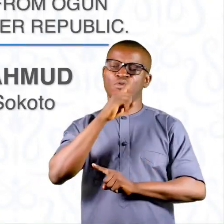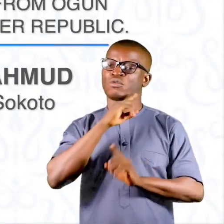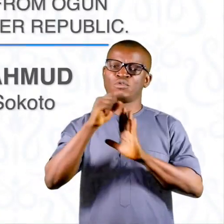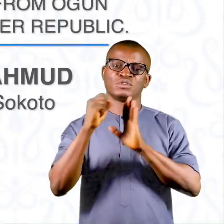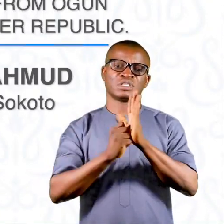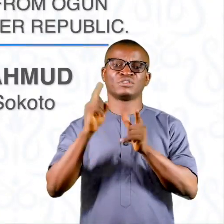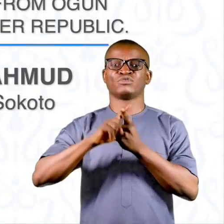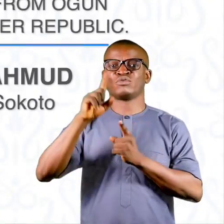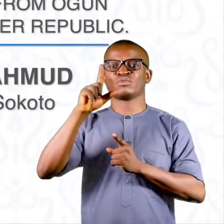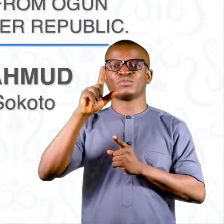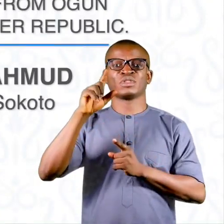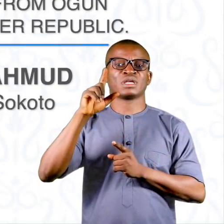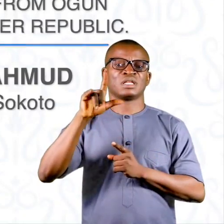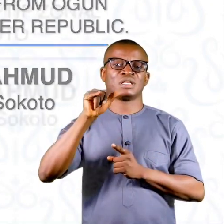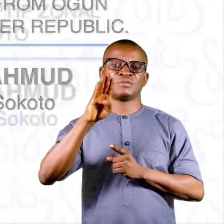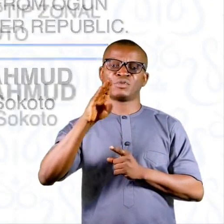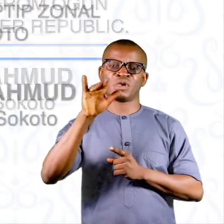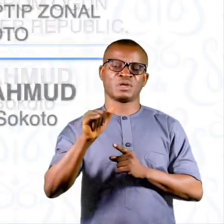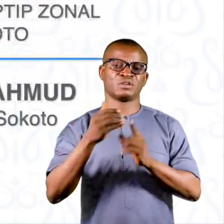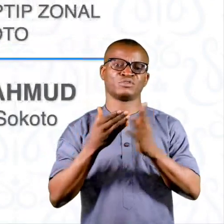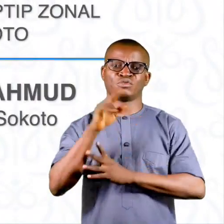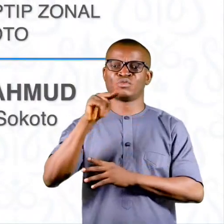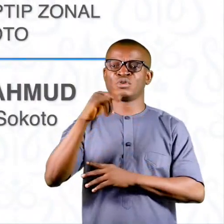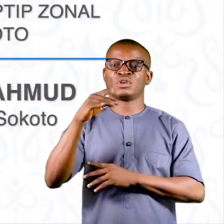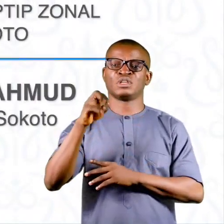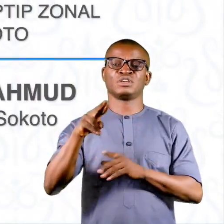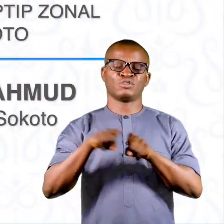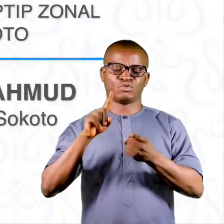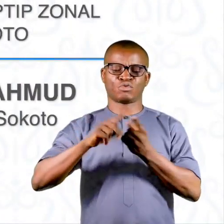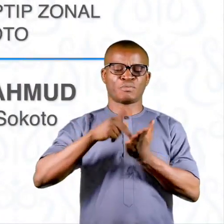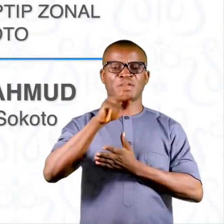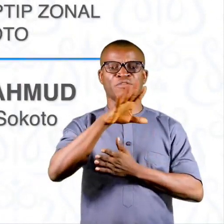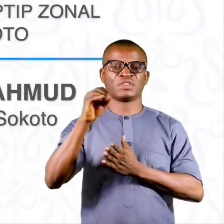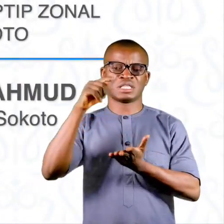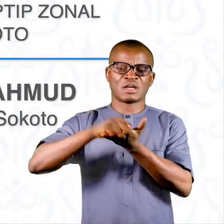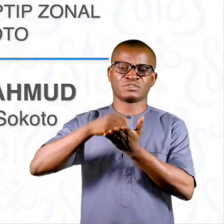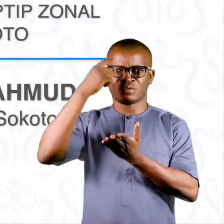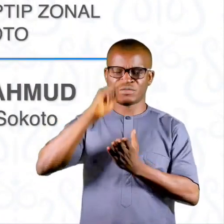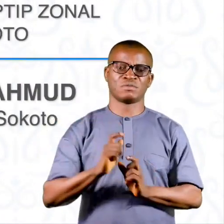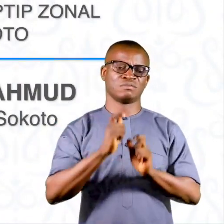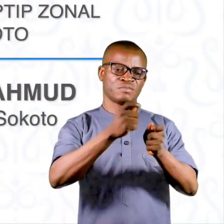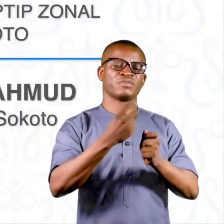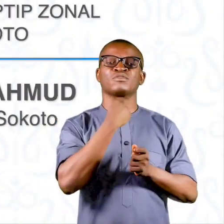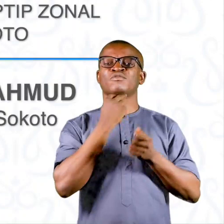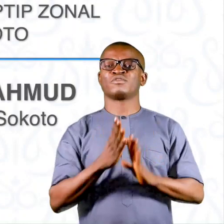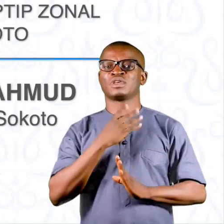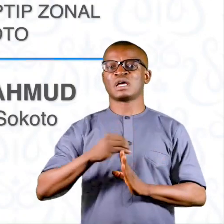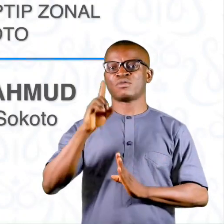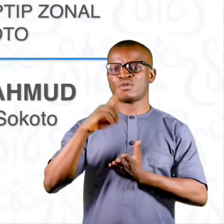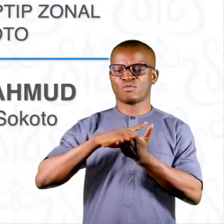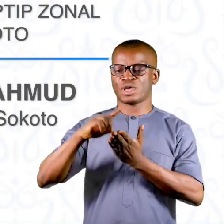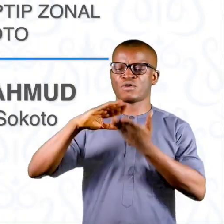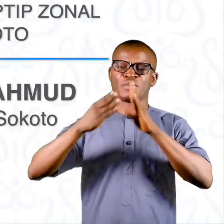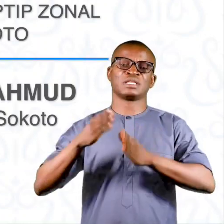Libya through Niger Republic. The convict is also to pay the sum of 50,000 naira as compensation to the victim